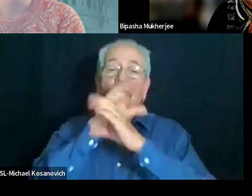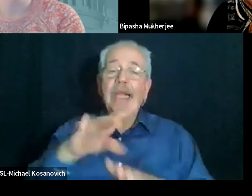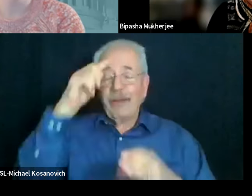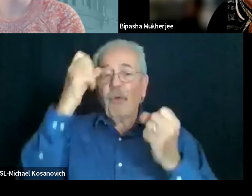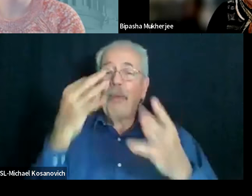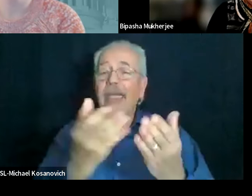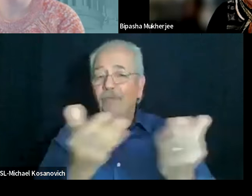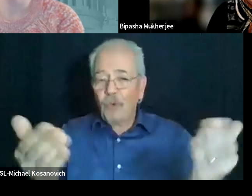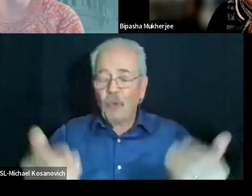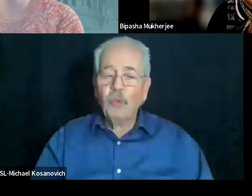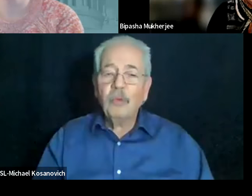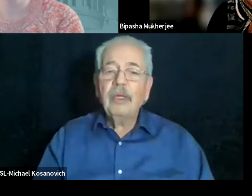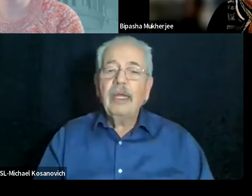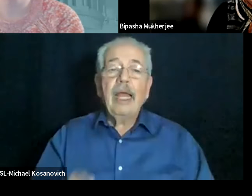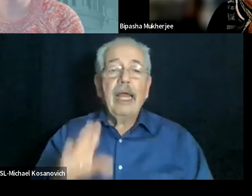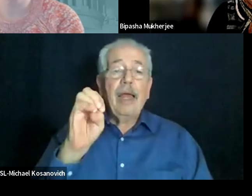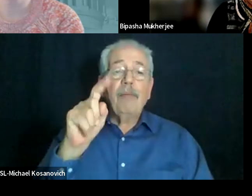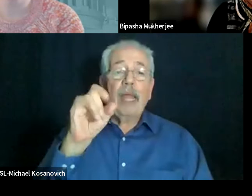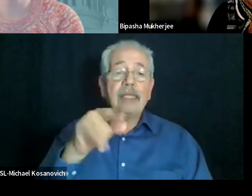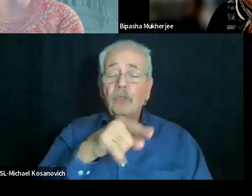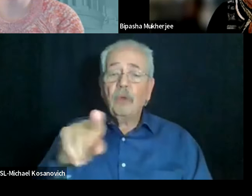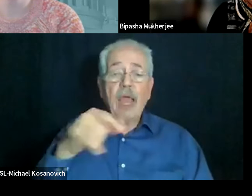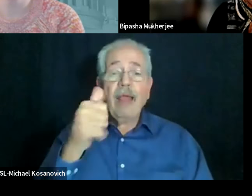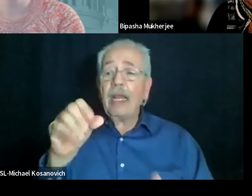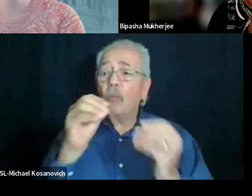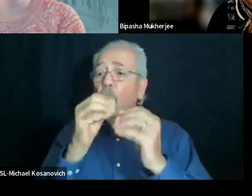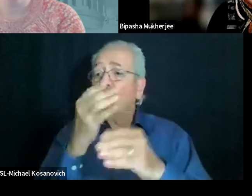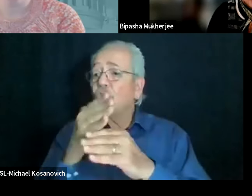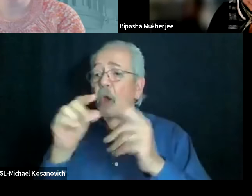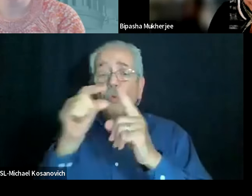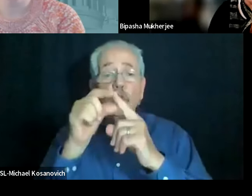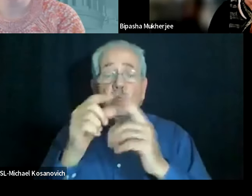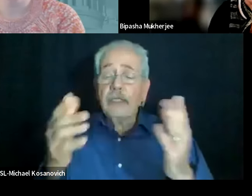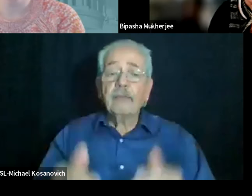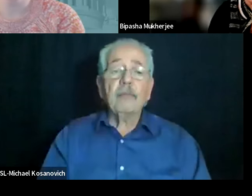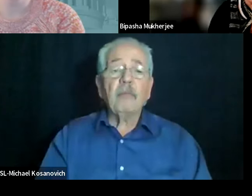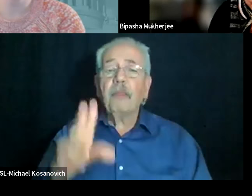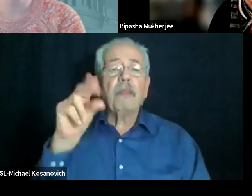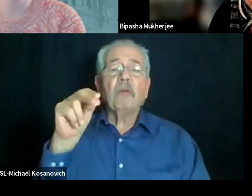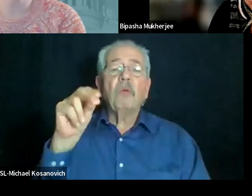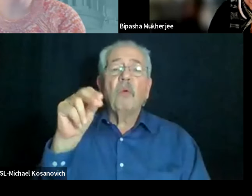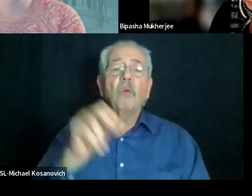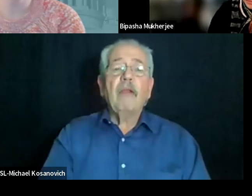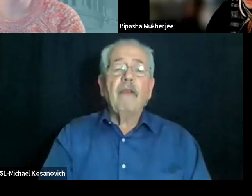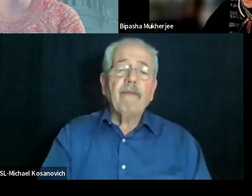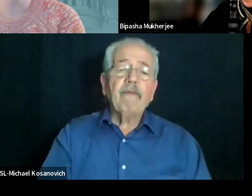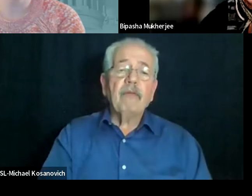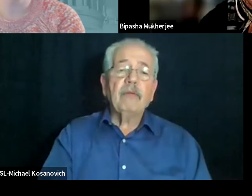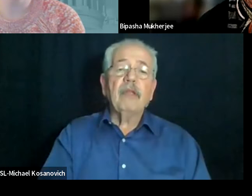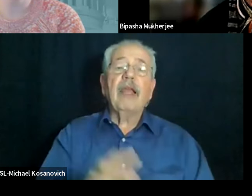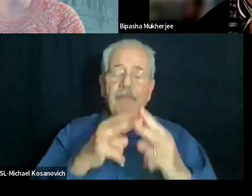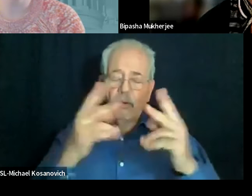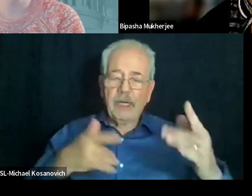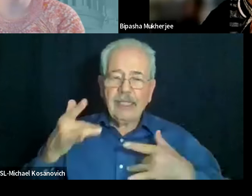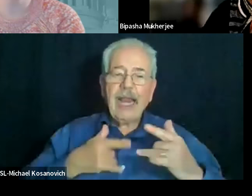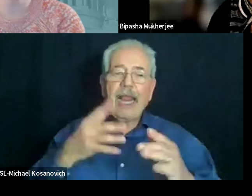of you. Betsy, do you have any final words to share with our steering committee members? No, it's very exciting to get